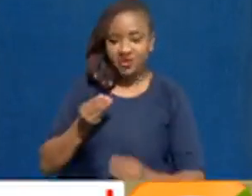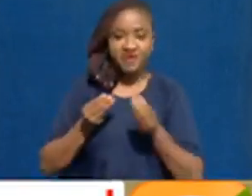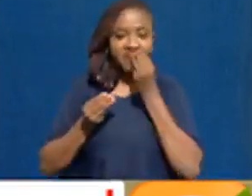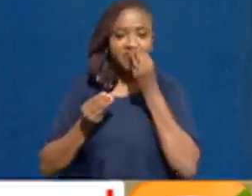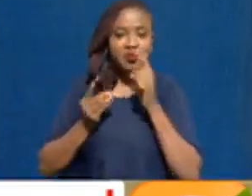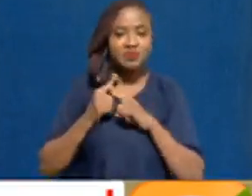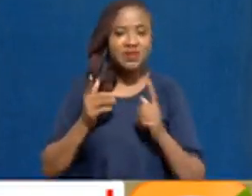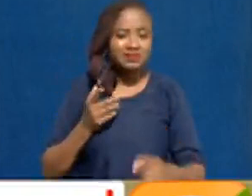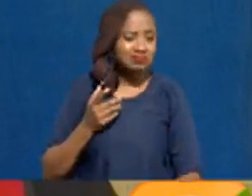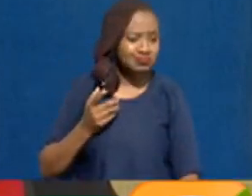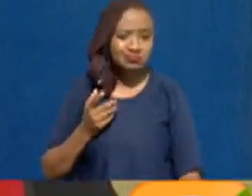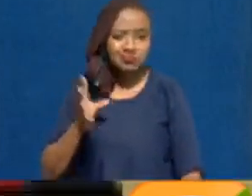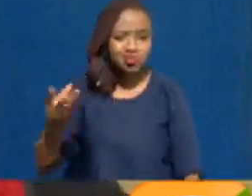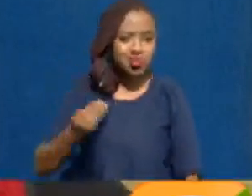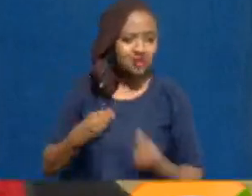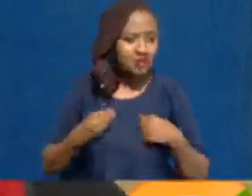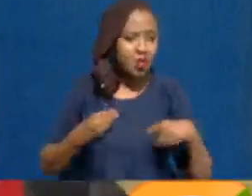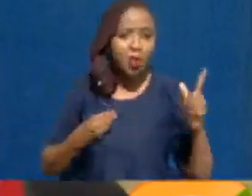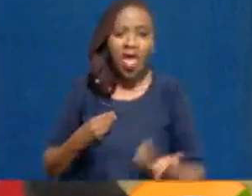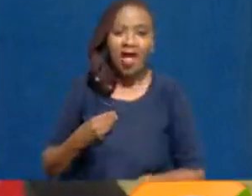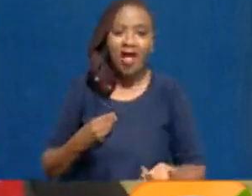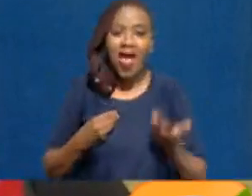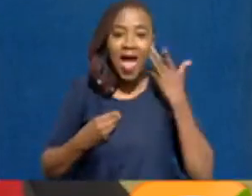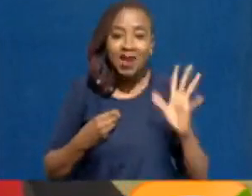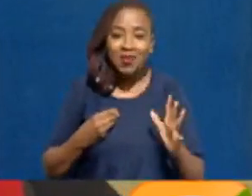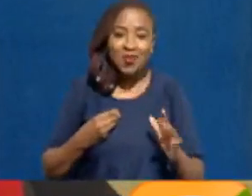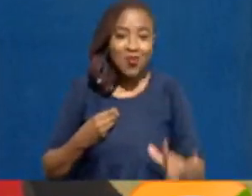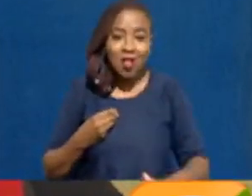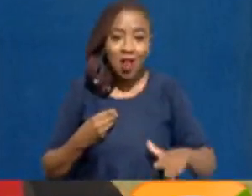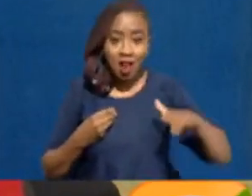don't know which areas to take to. Because unless airlifting is done,